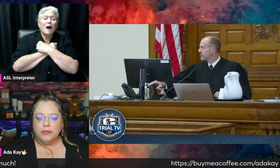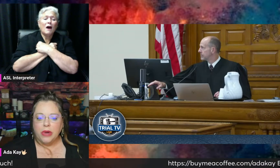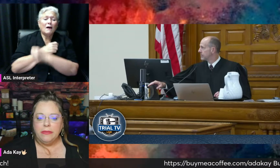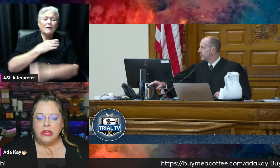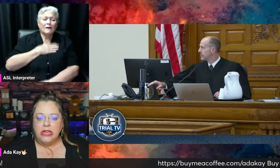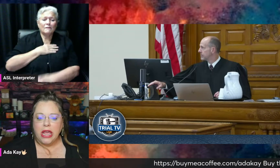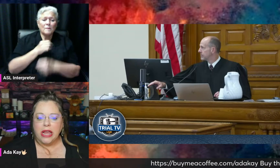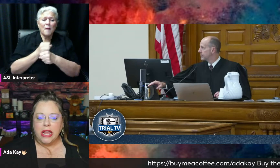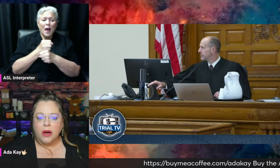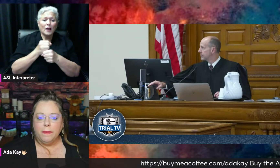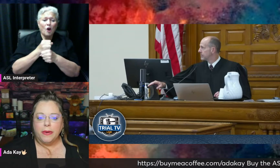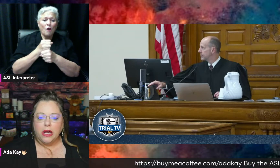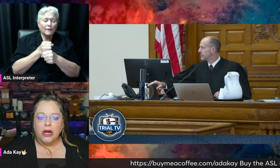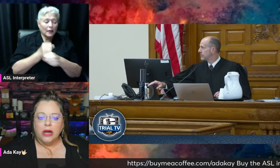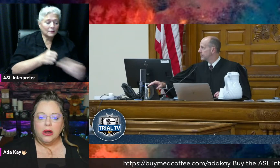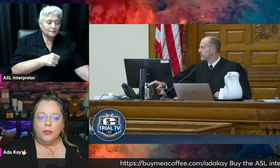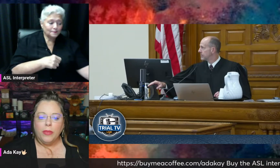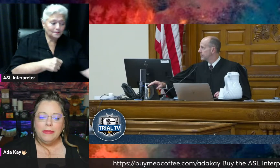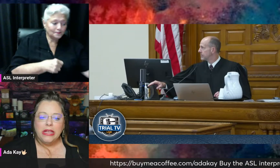is